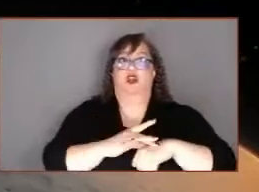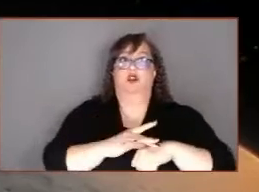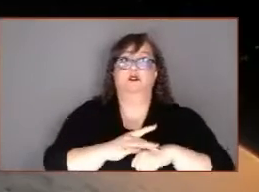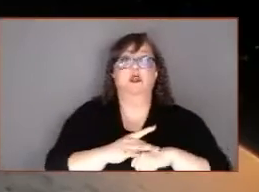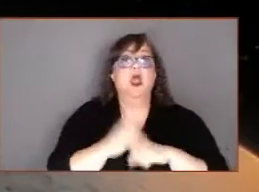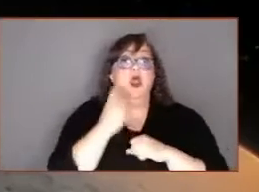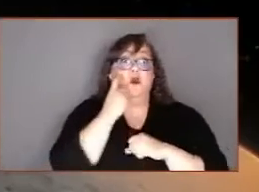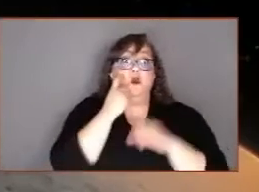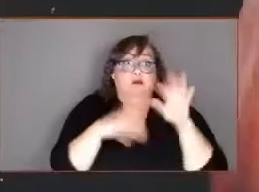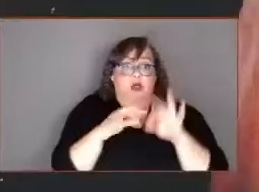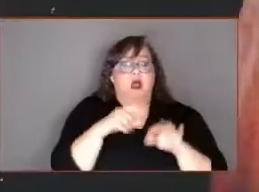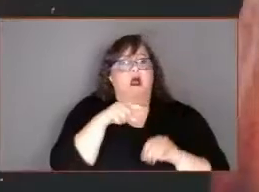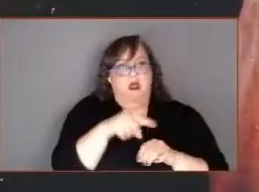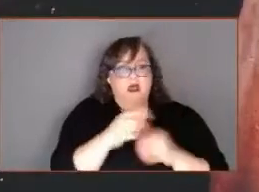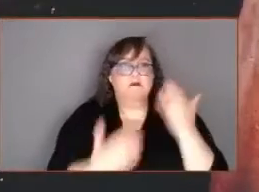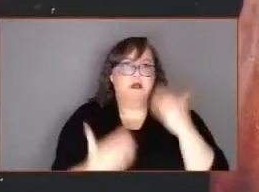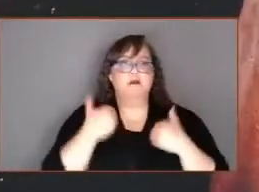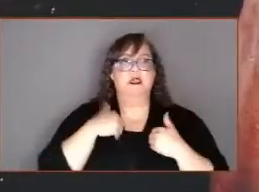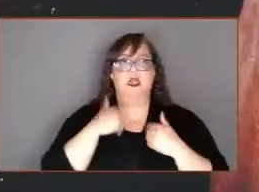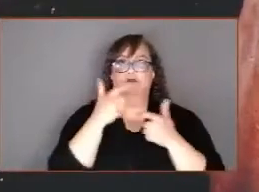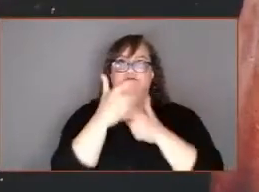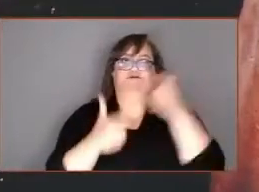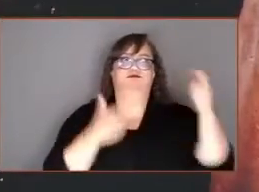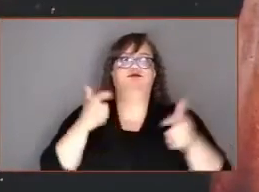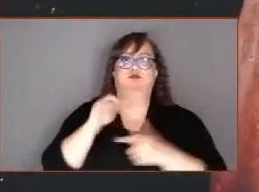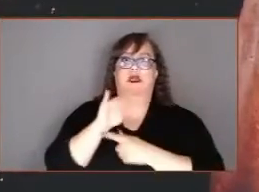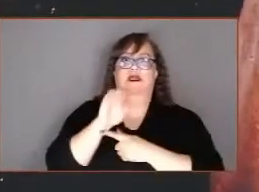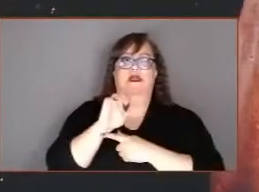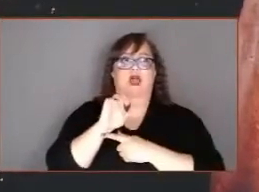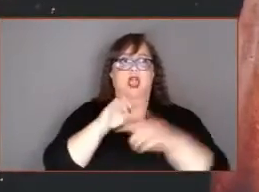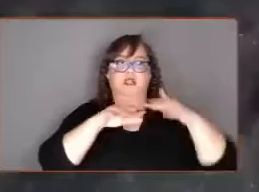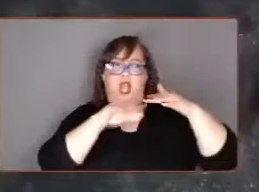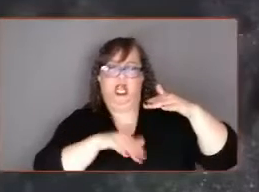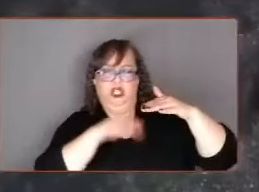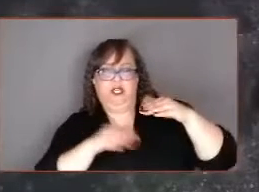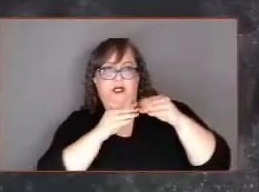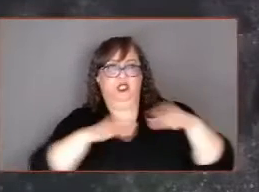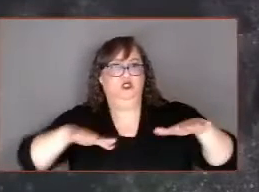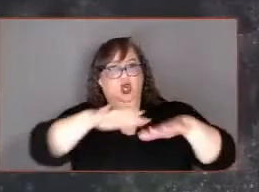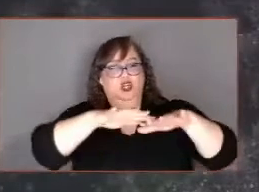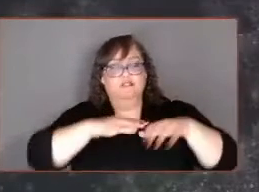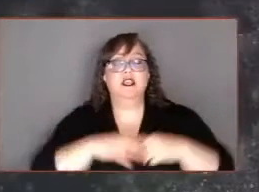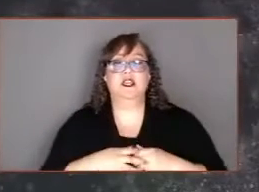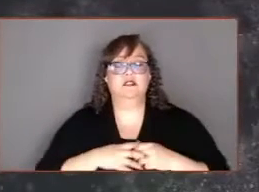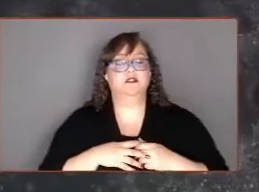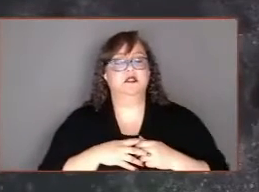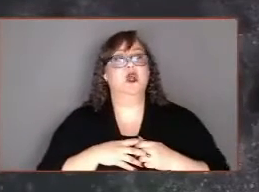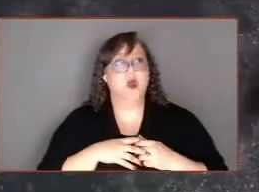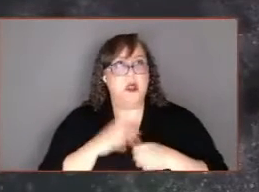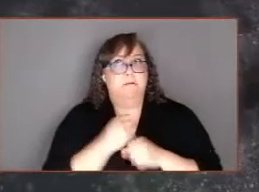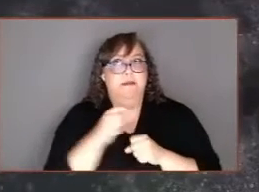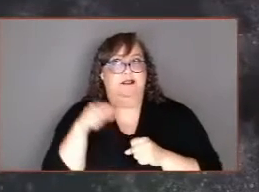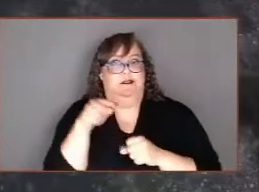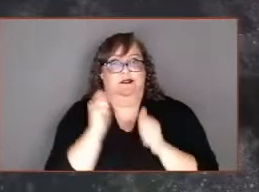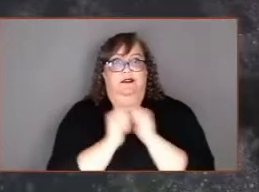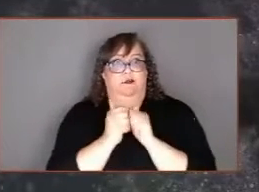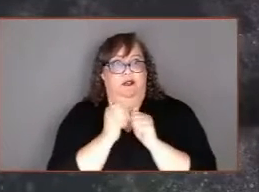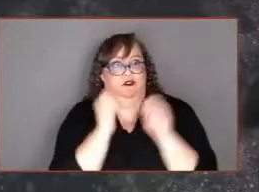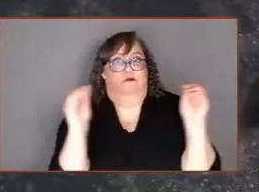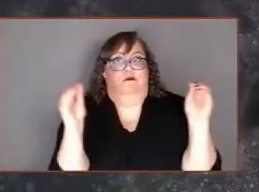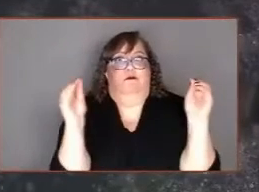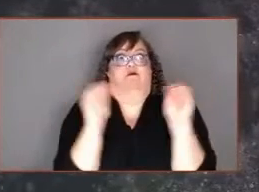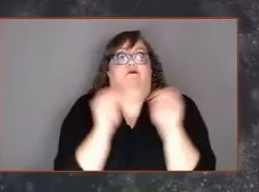the surface, which makes this competition very important. I bet. And tell me a little bit more about this thing called in